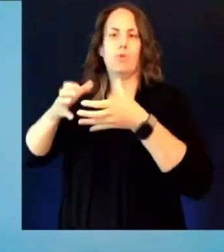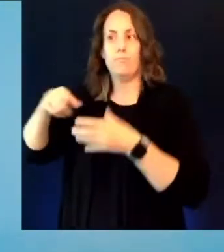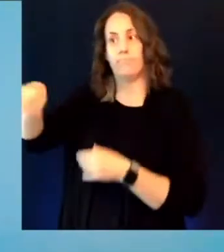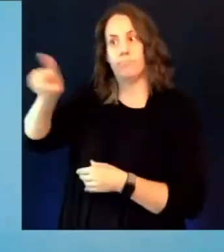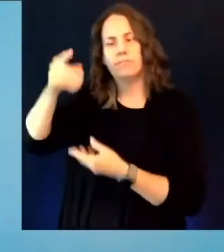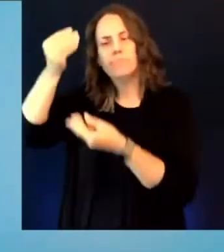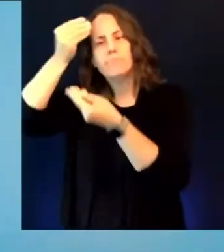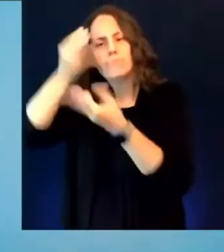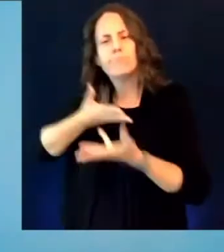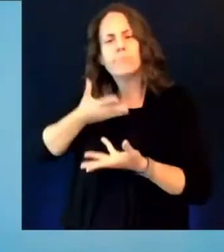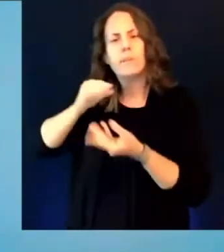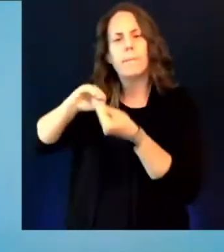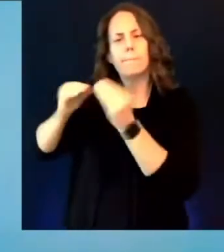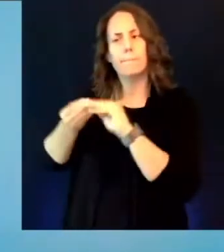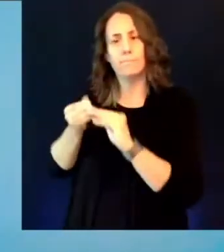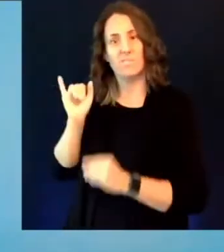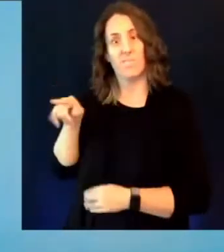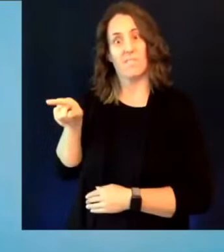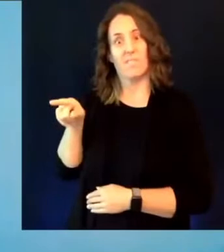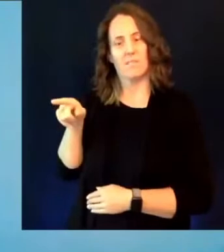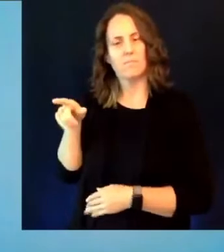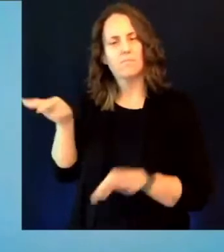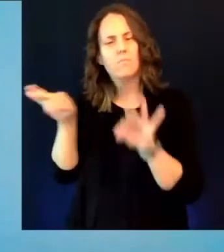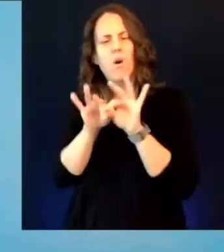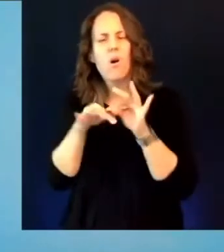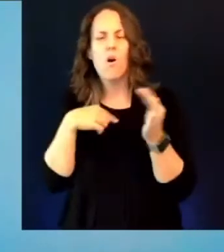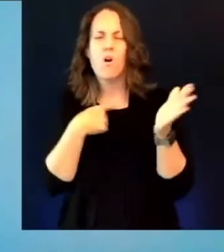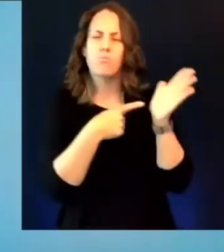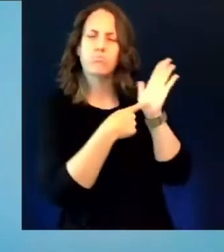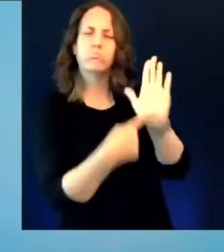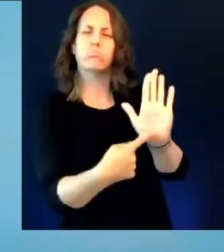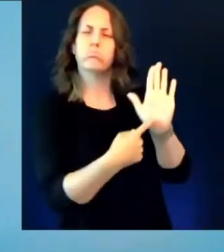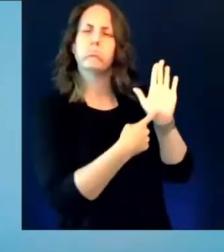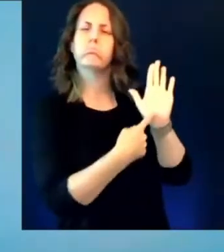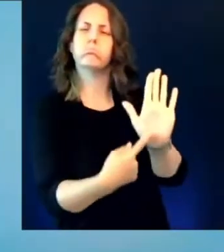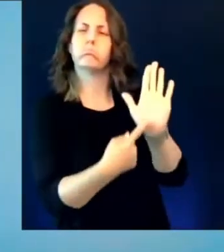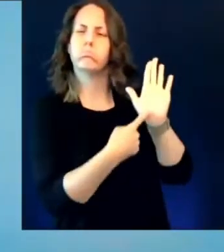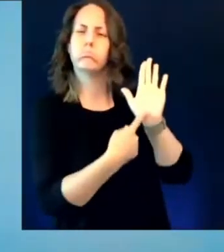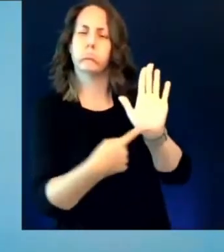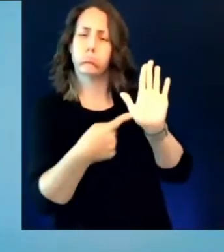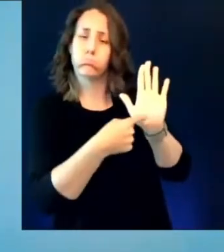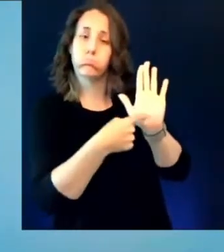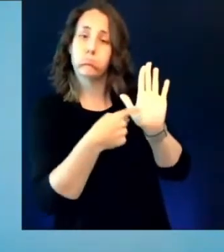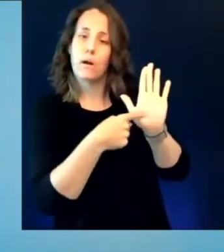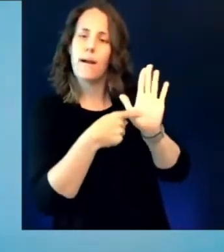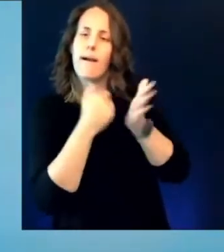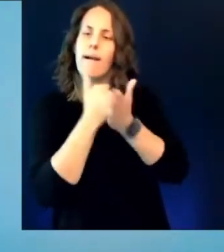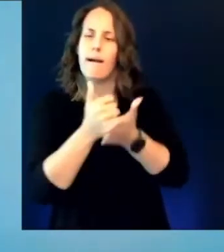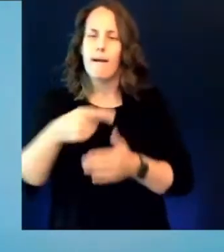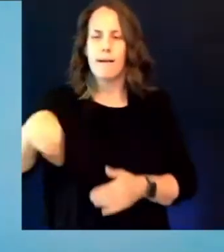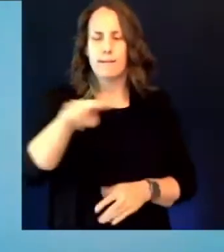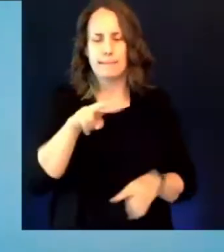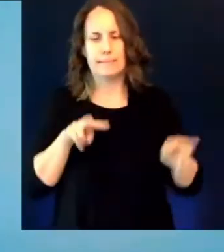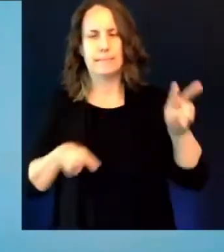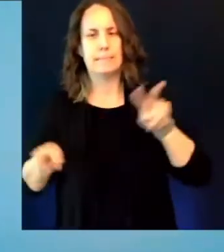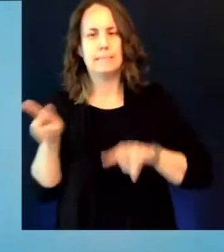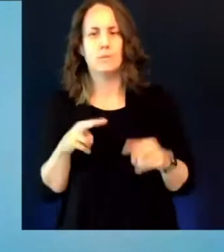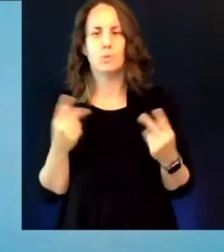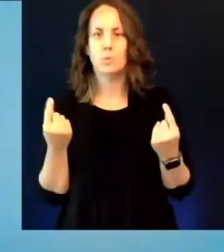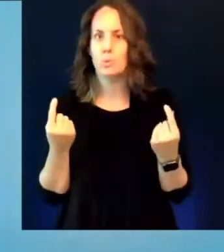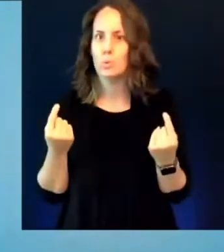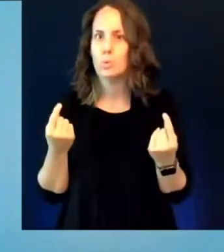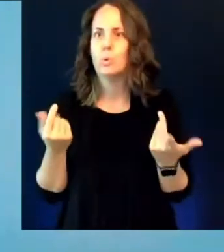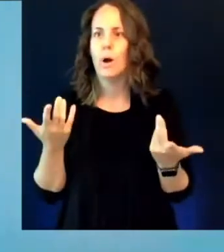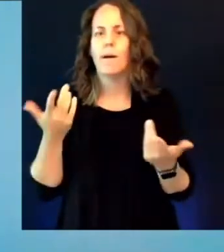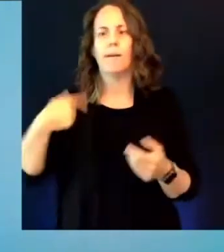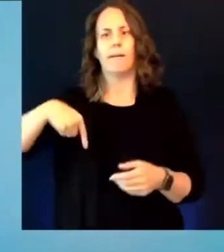remained vitally important to inform our decision-making process throughout the COVID-19 pandemic. As of